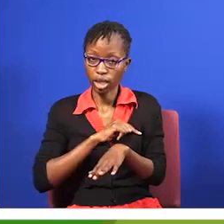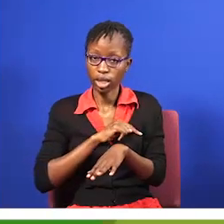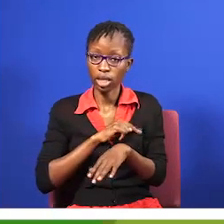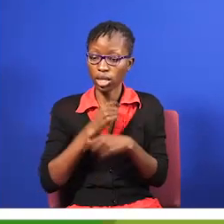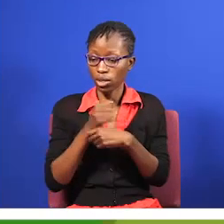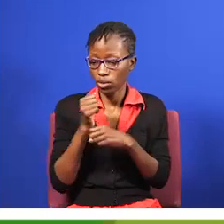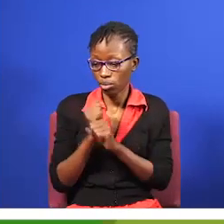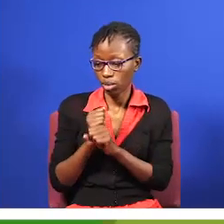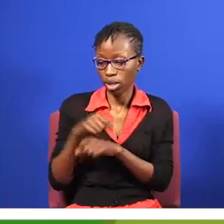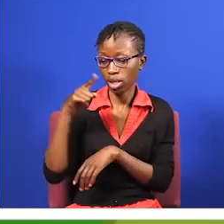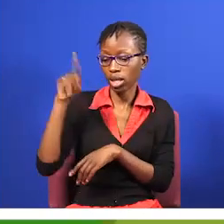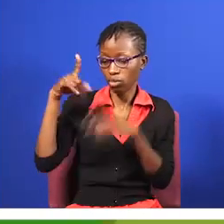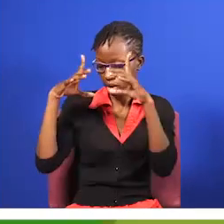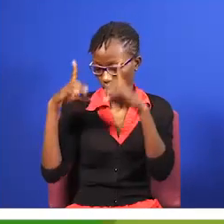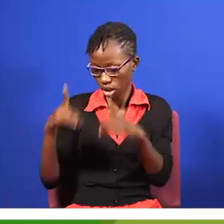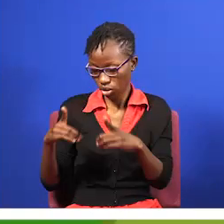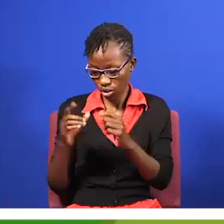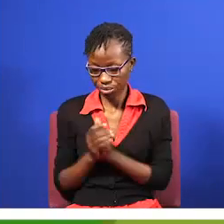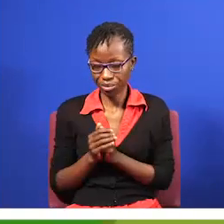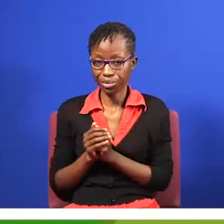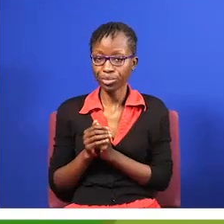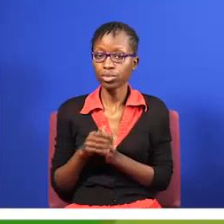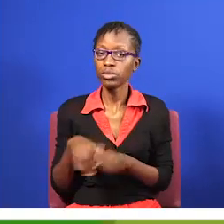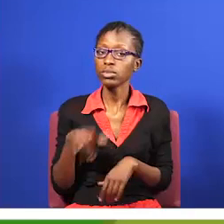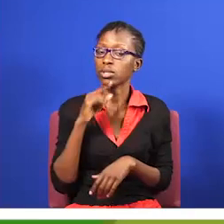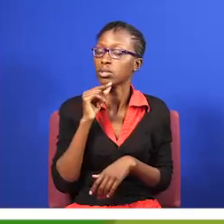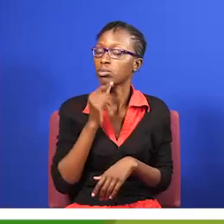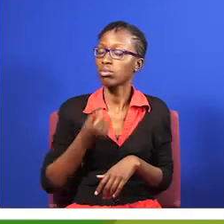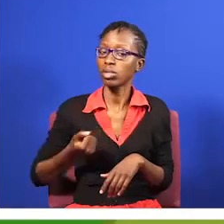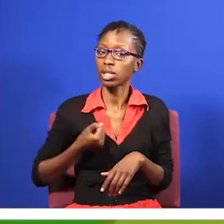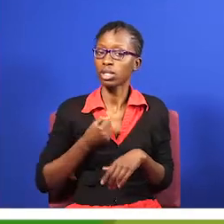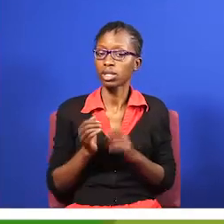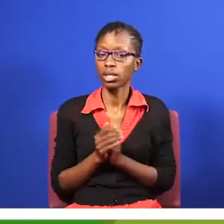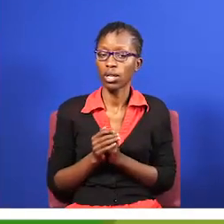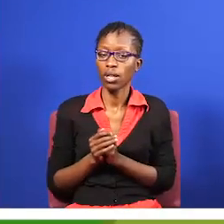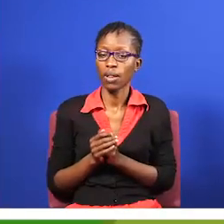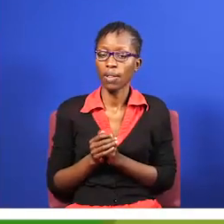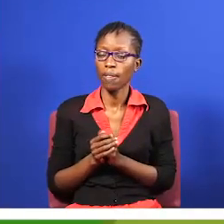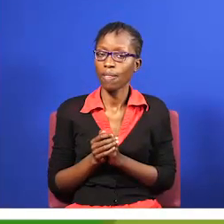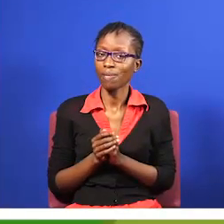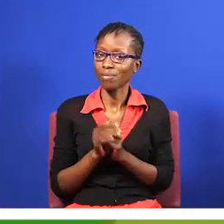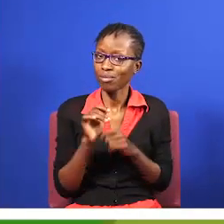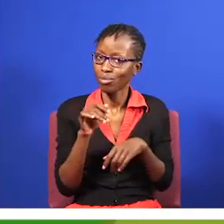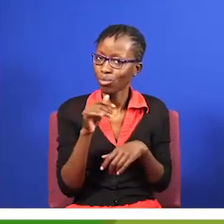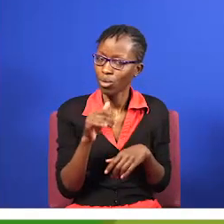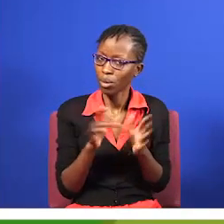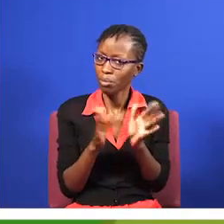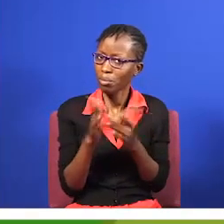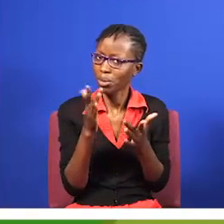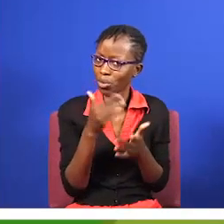to make the right choices. So, boys and girls, did you come with your